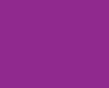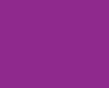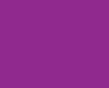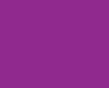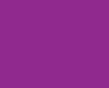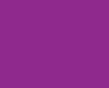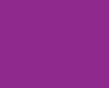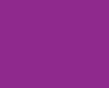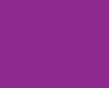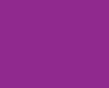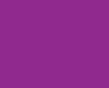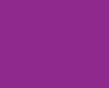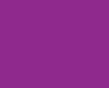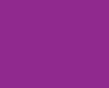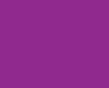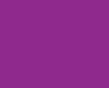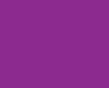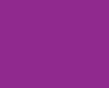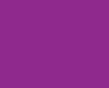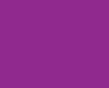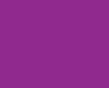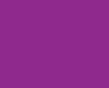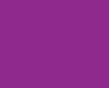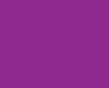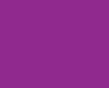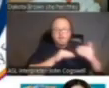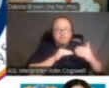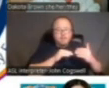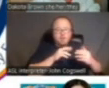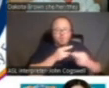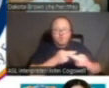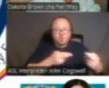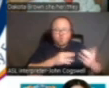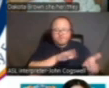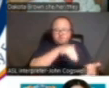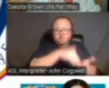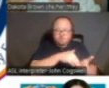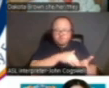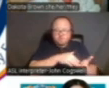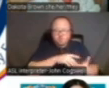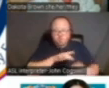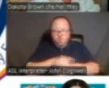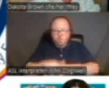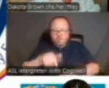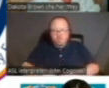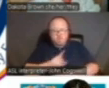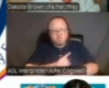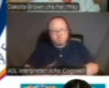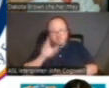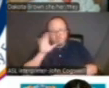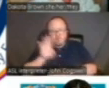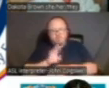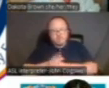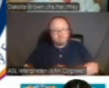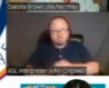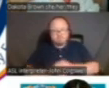chat. I was at the Peer Support Research Center earlier this week for the collaborative, the business collaborative. And I just